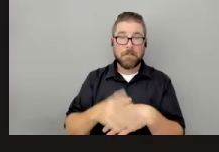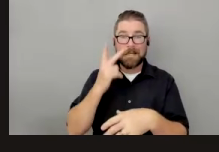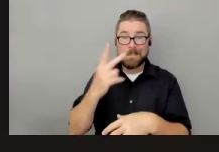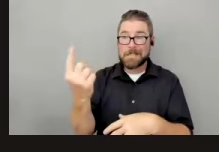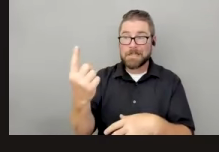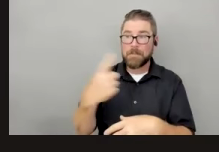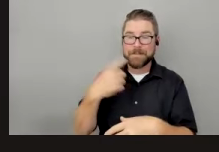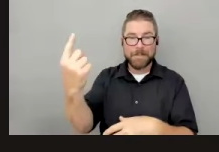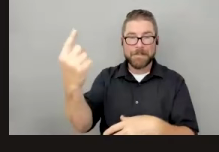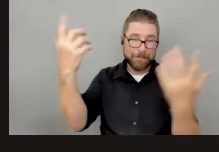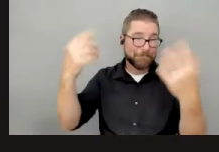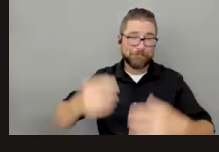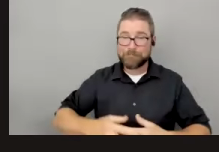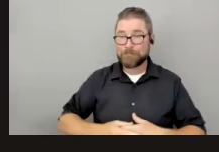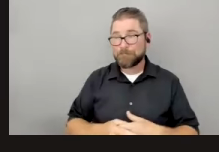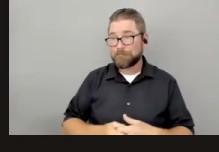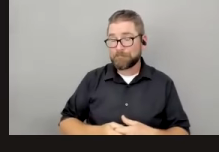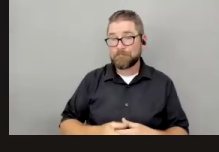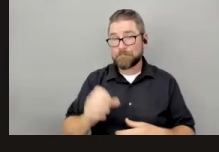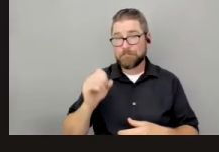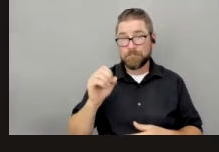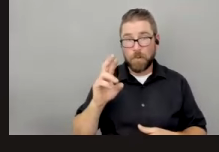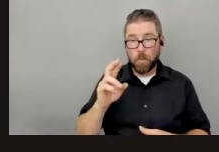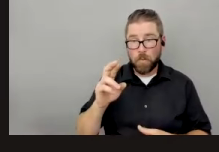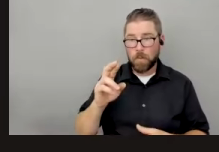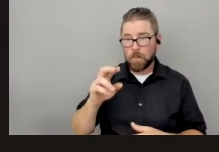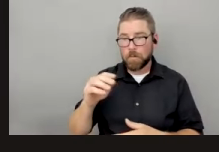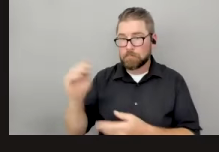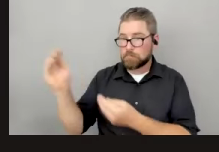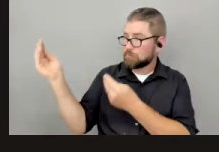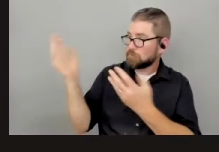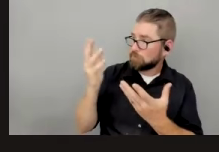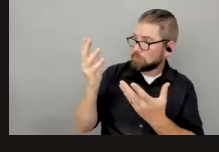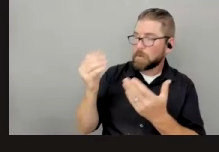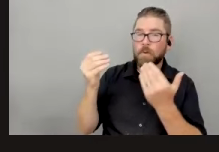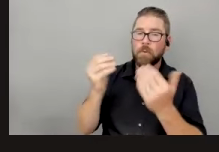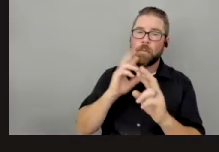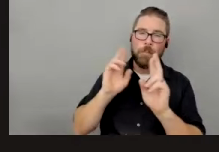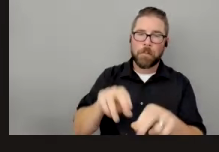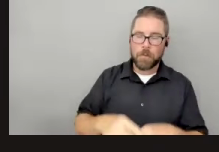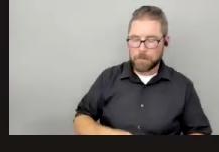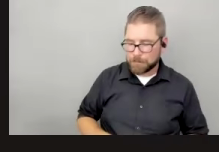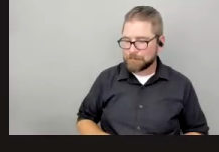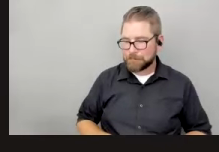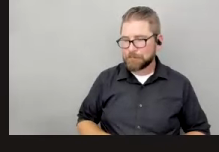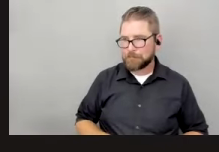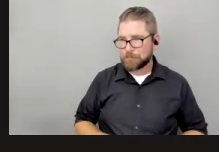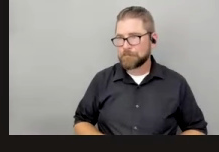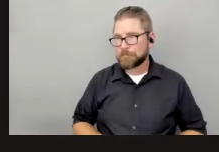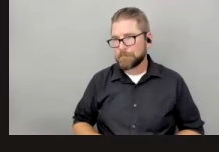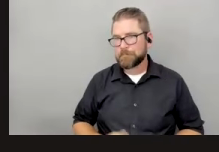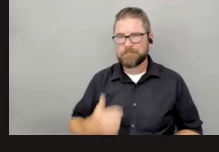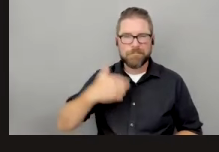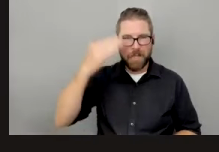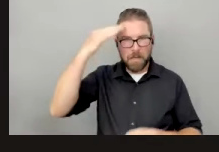something, right? If you receive the information, say something. Yeah, and I know we're going through all these like case studies,